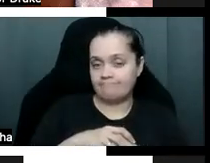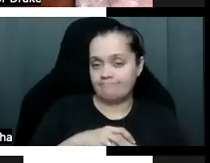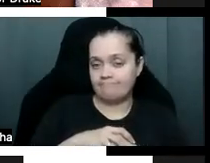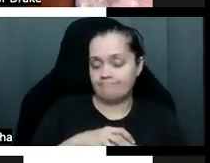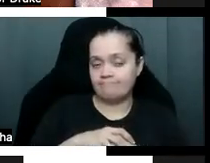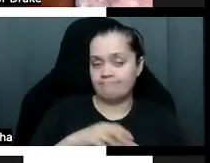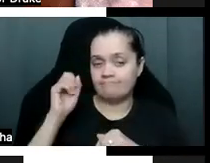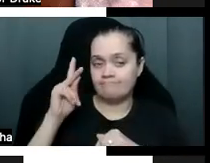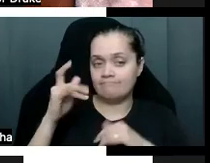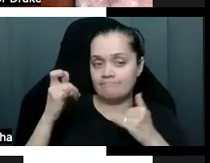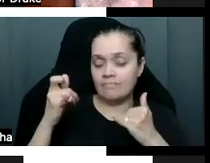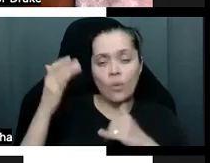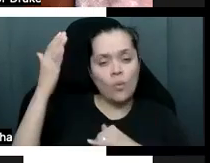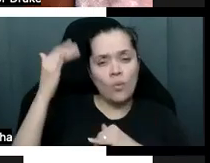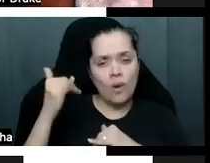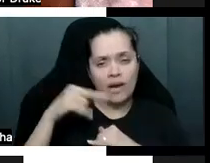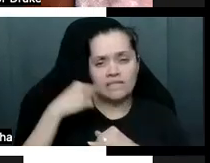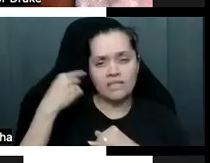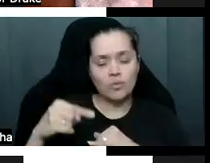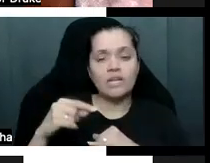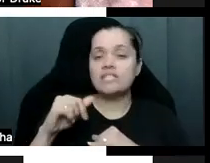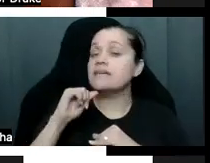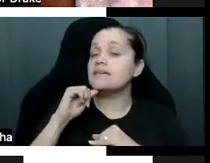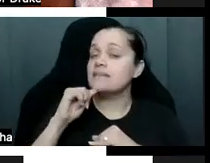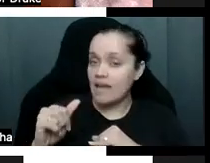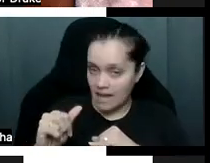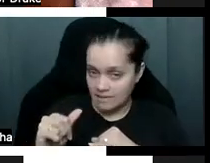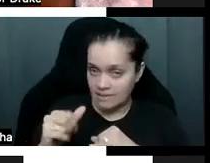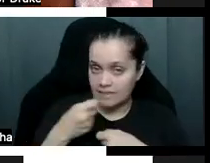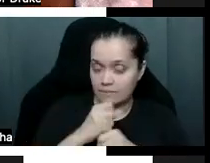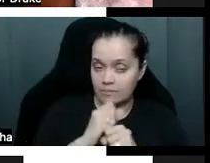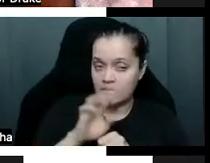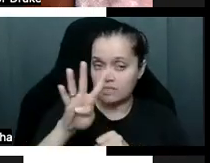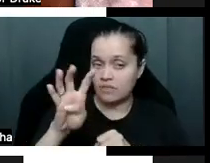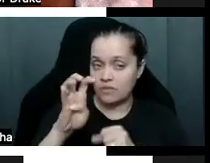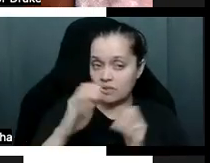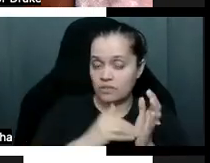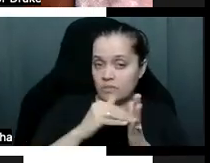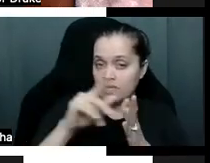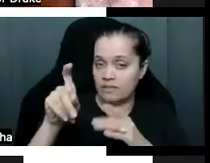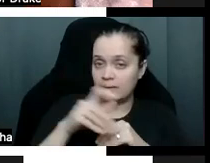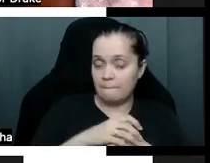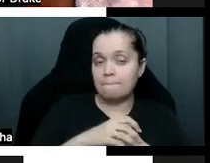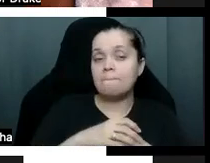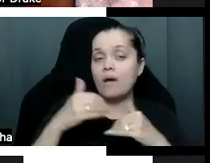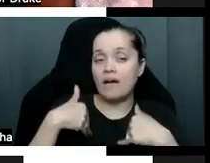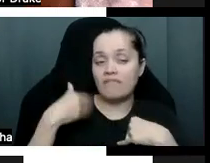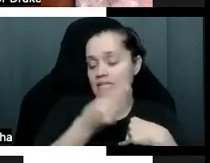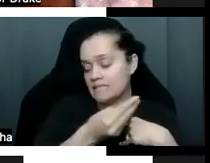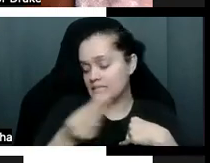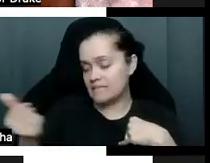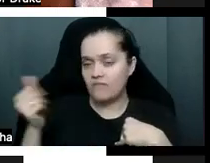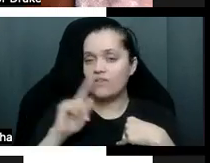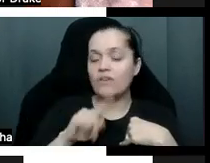All right, so why did Russia not make it to 400 million? I have several